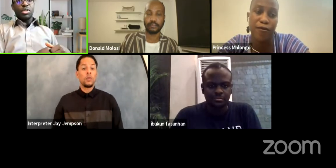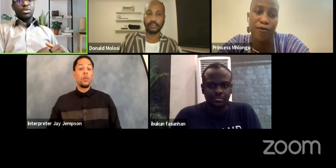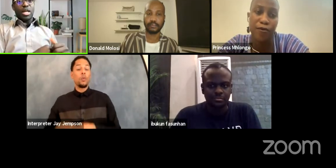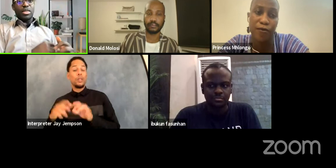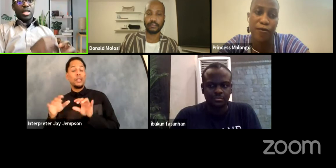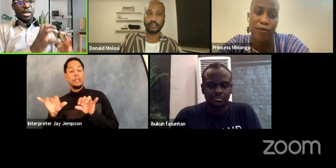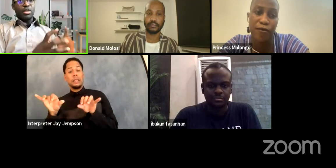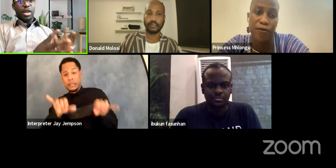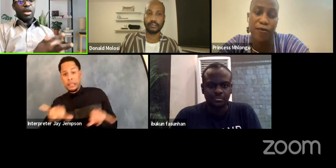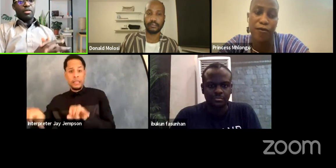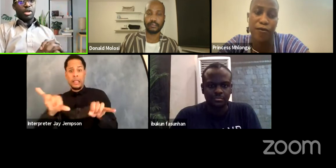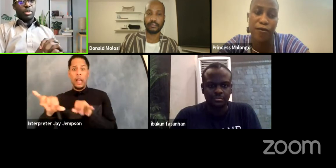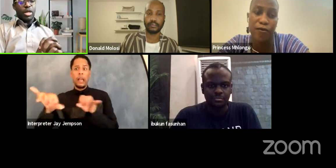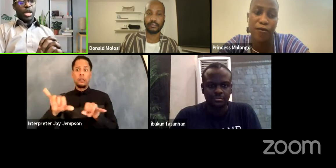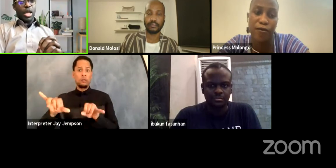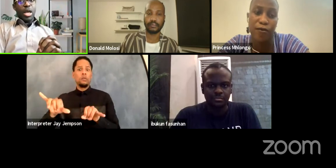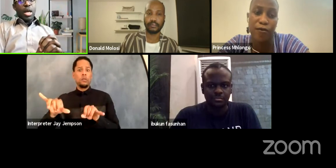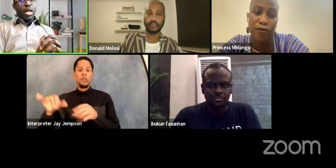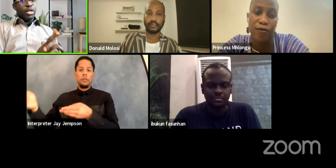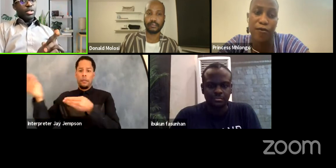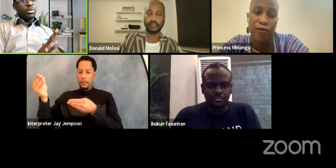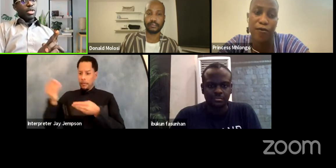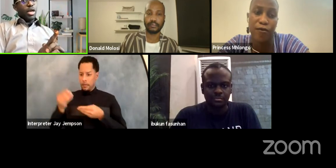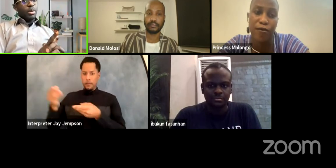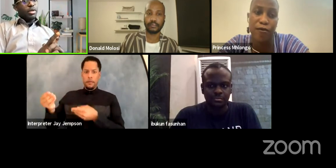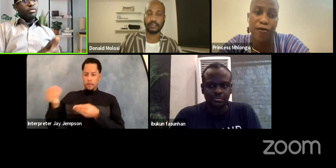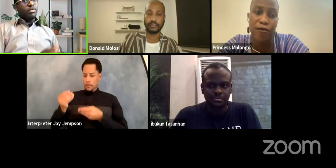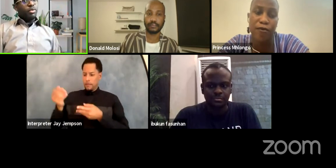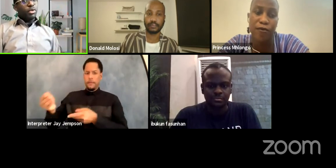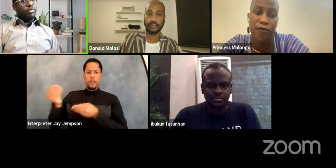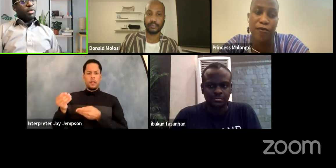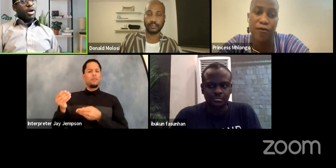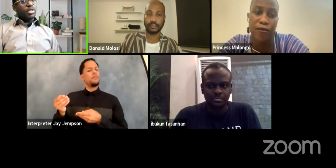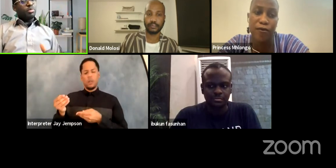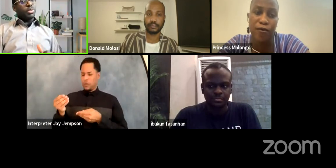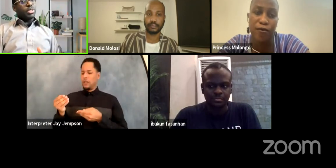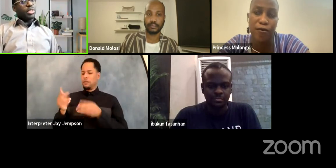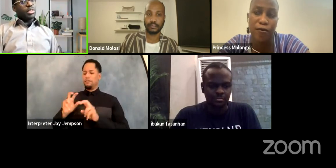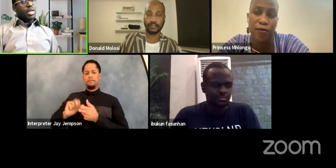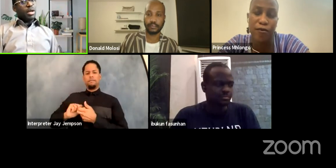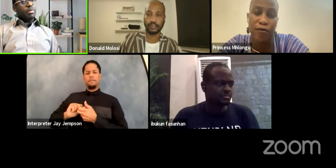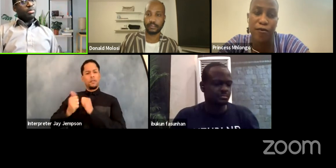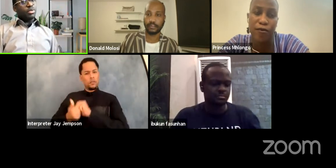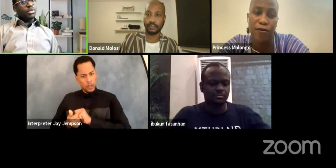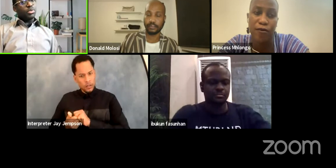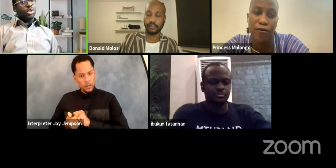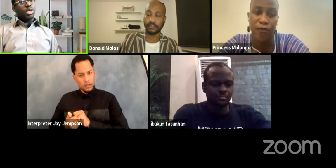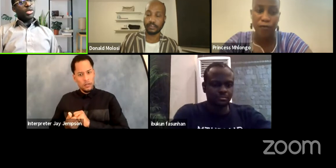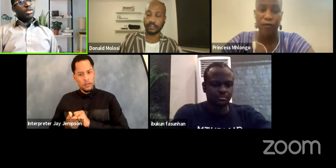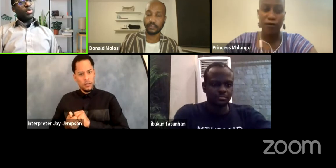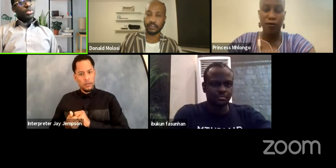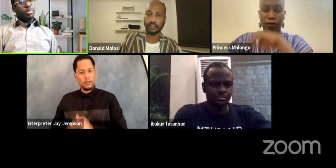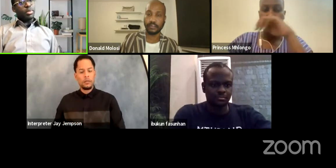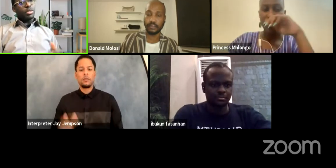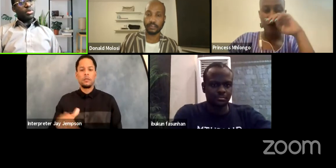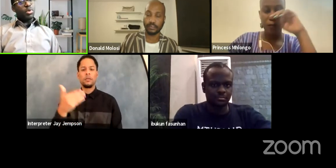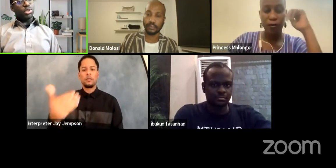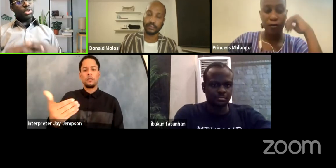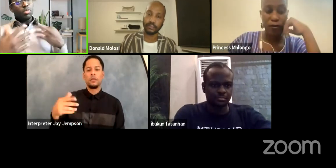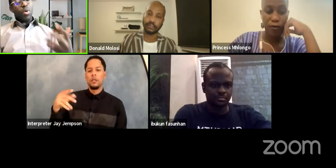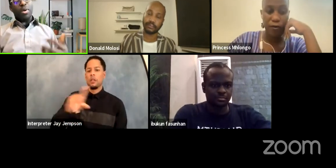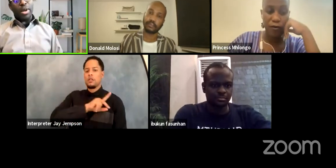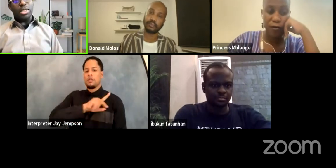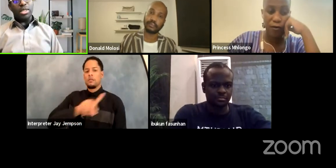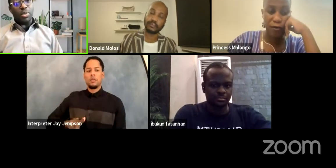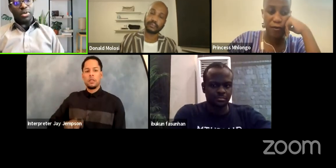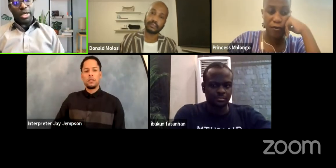us, we need to start thinking carefully about that. I'd like to give the floor to Princess to share her thoughts about this question